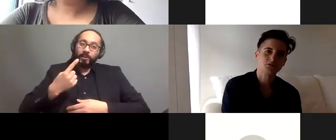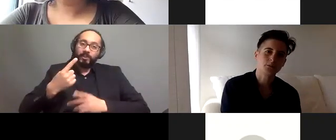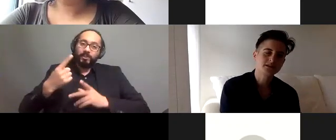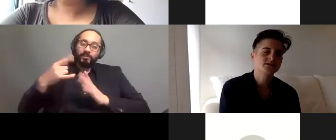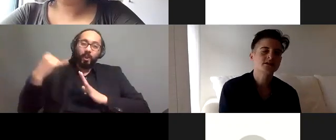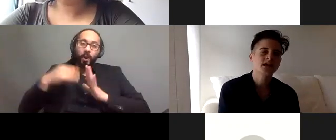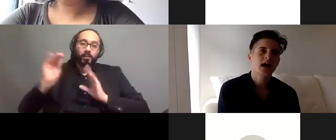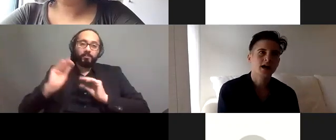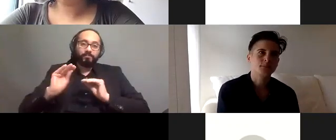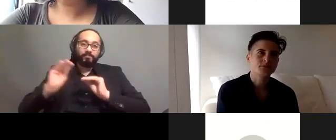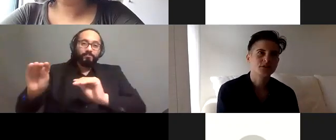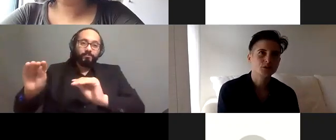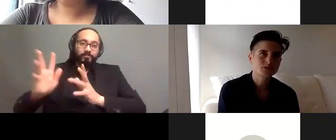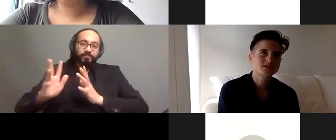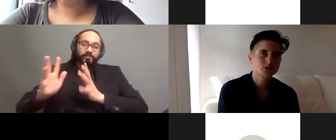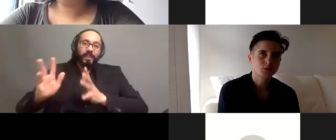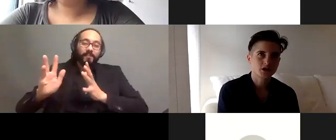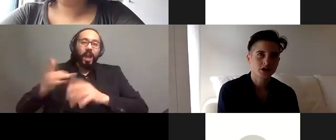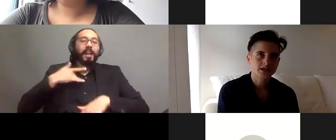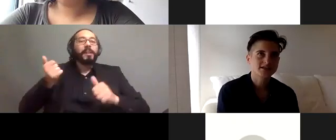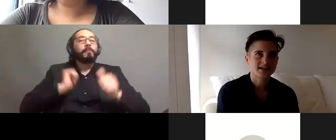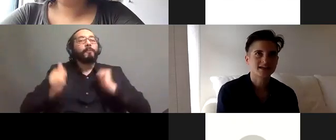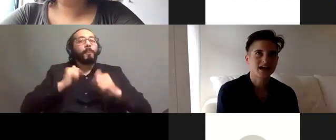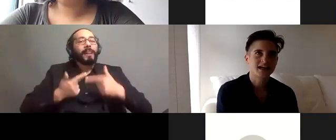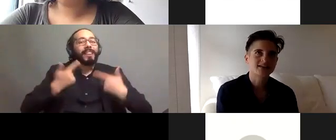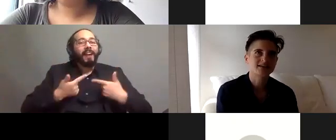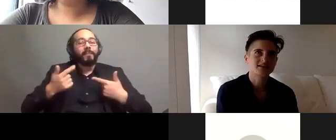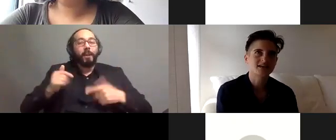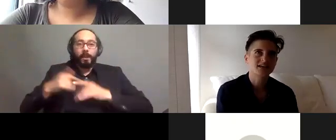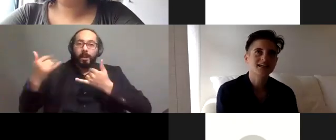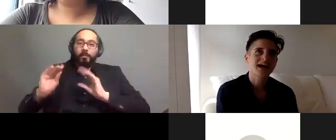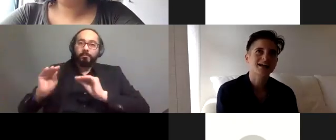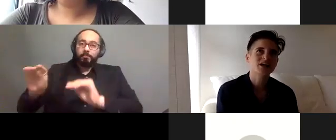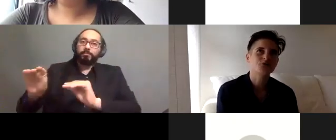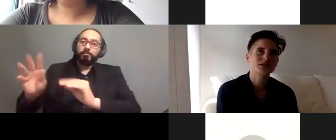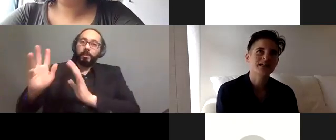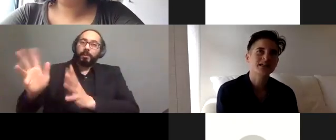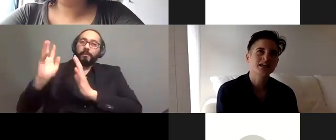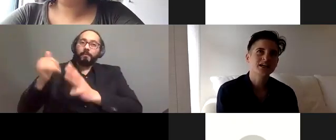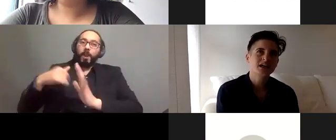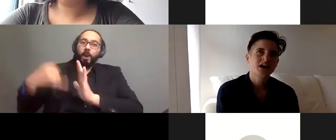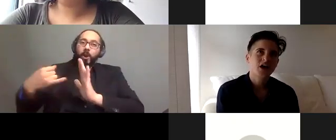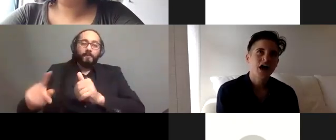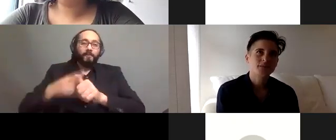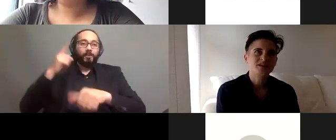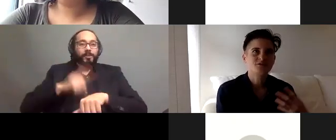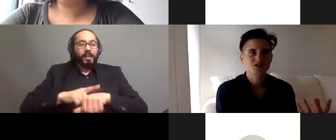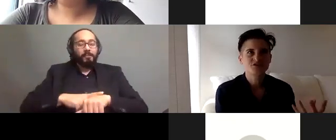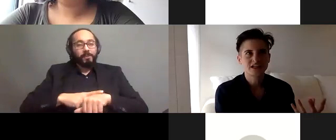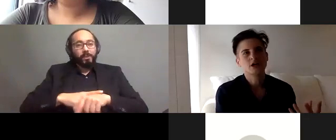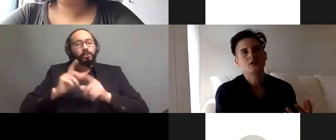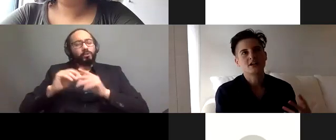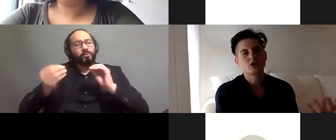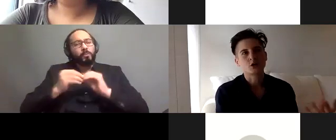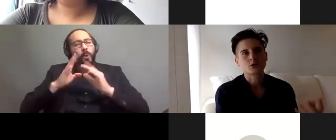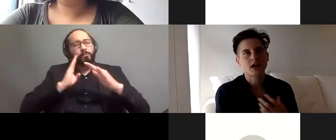do performance. So this one was a little more earnest. And I guess, yeah, it really, I made the first